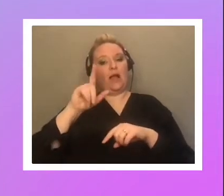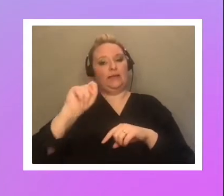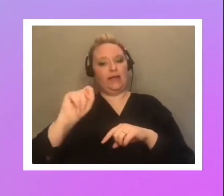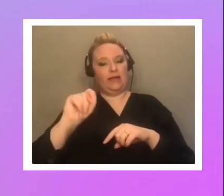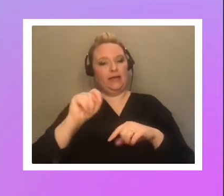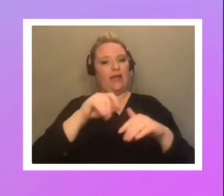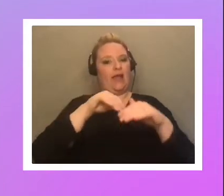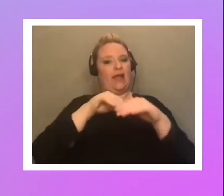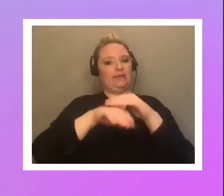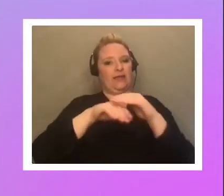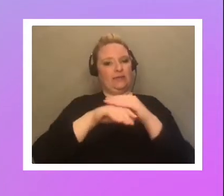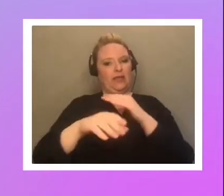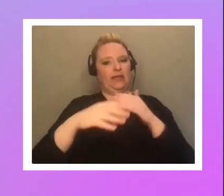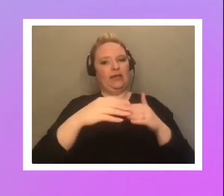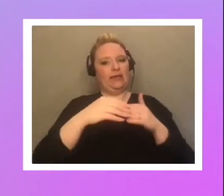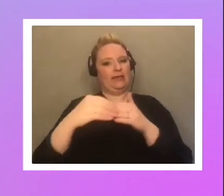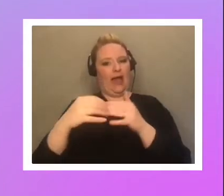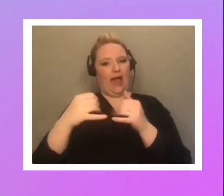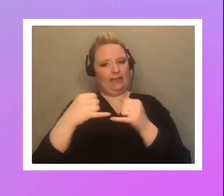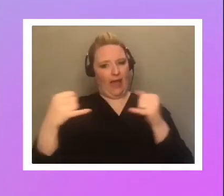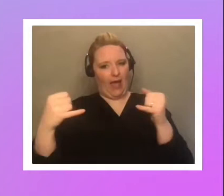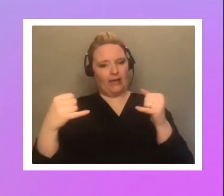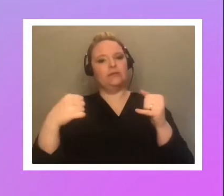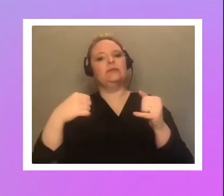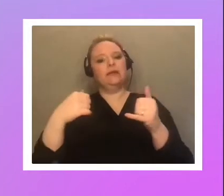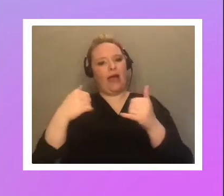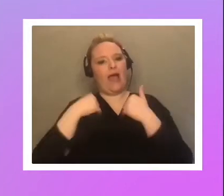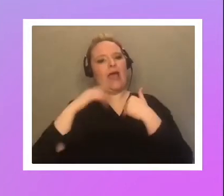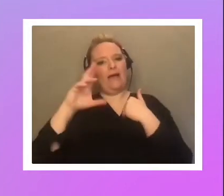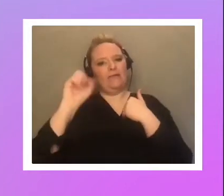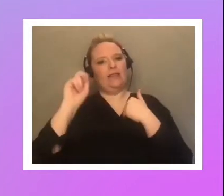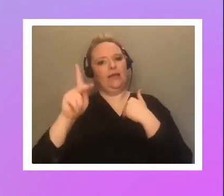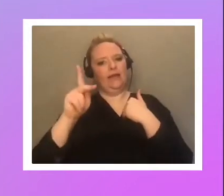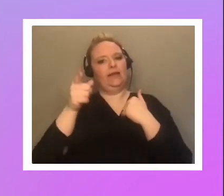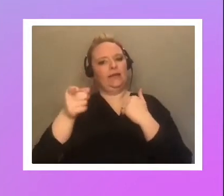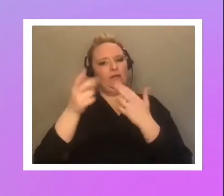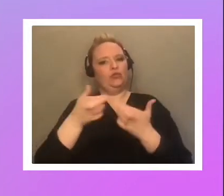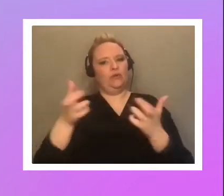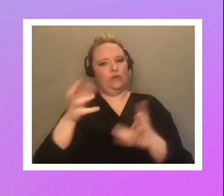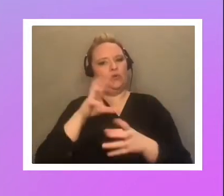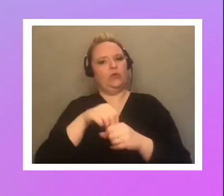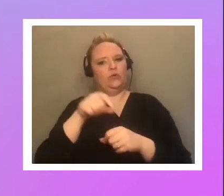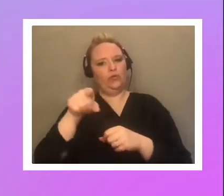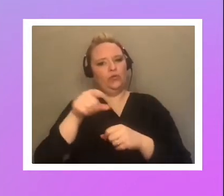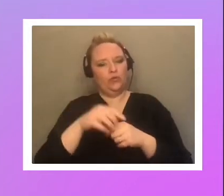accessibility guidelines. And I have a link to that in the resources.